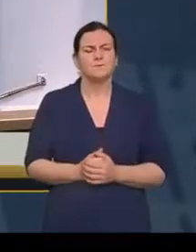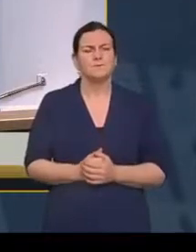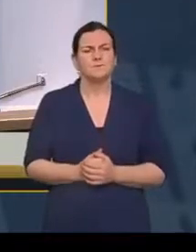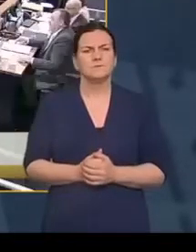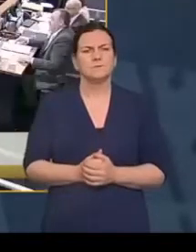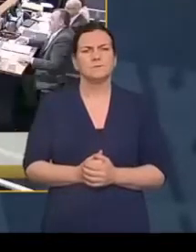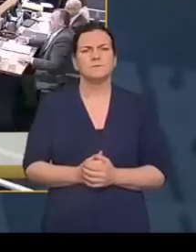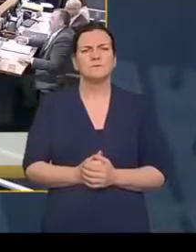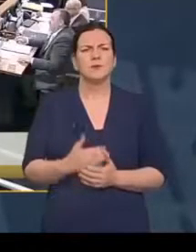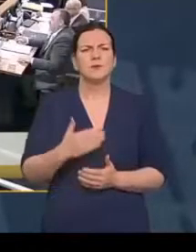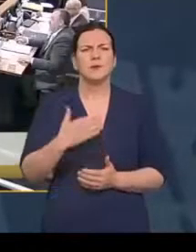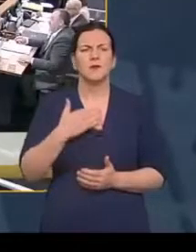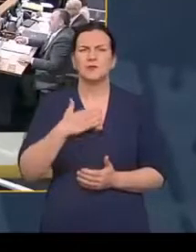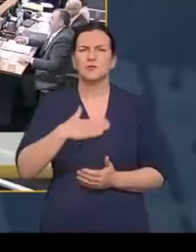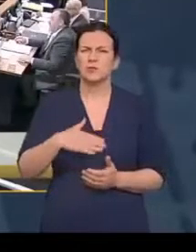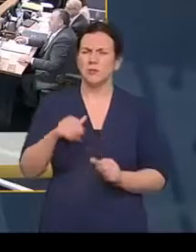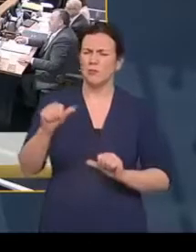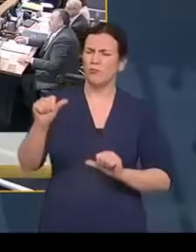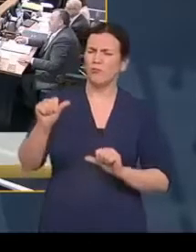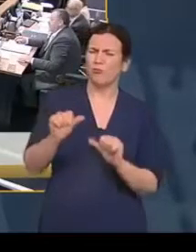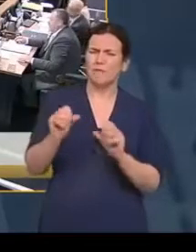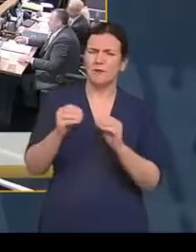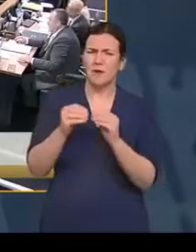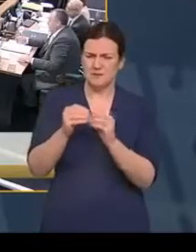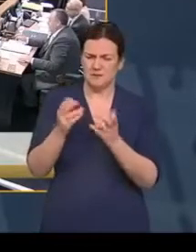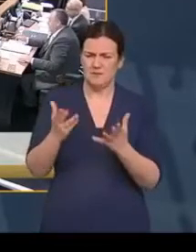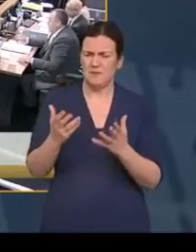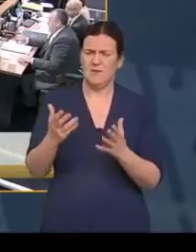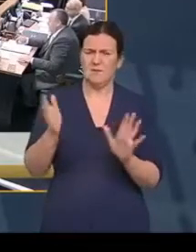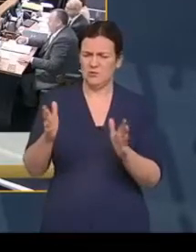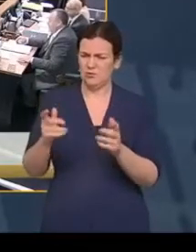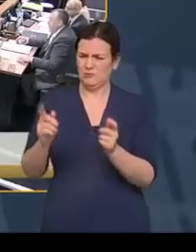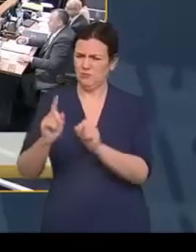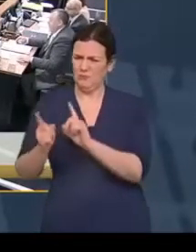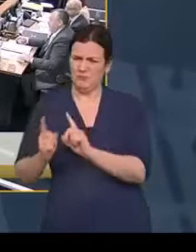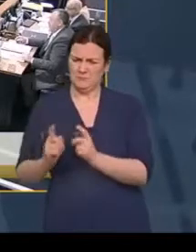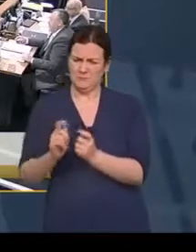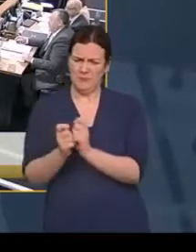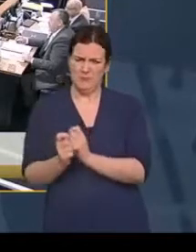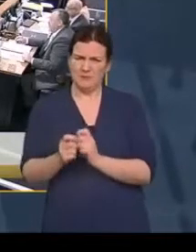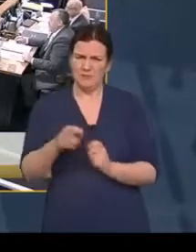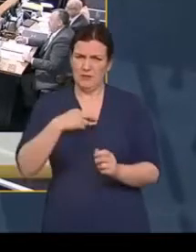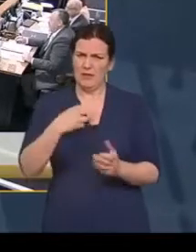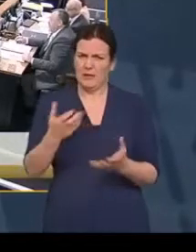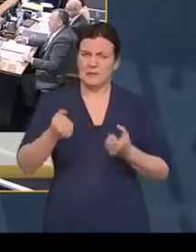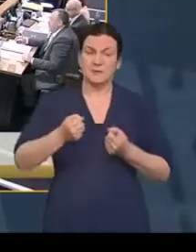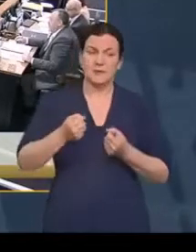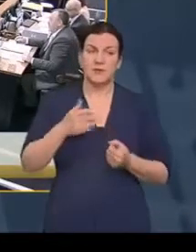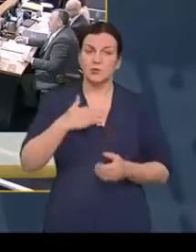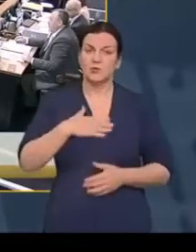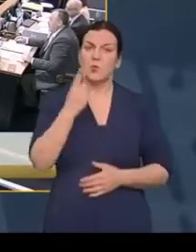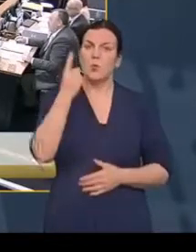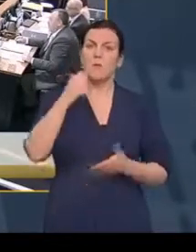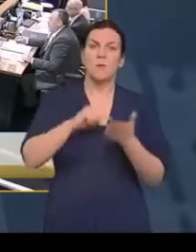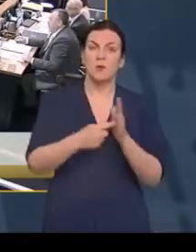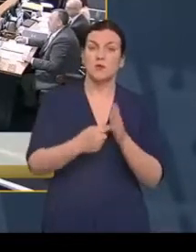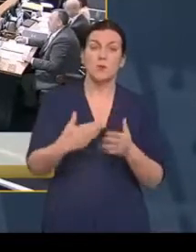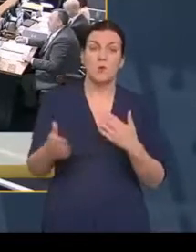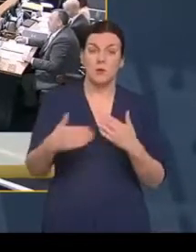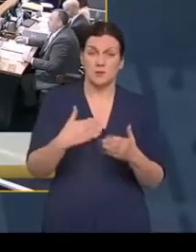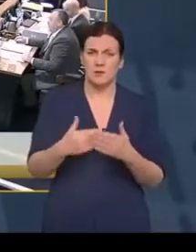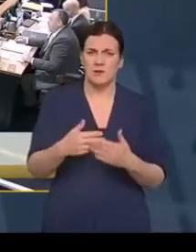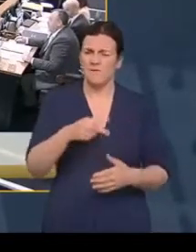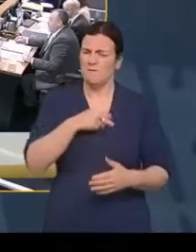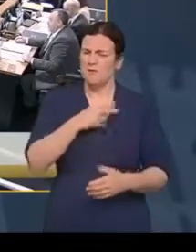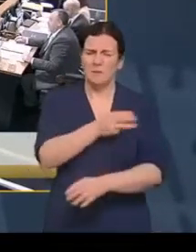Well, just to make a very brief comment, these are all technical amendments, I think. They've been accepted, so there's no discussion at all. But I would just like to make one point,